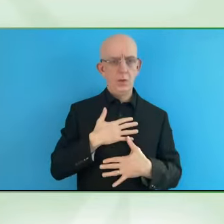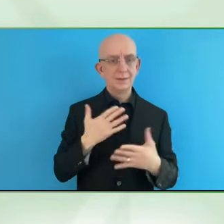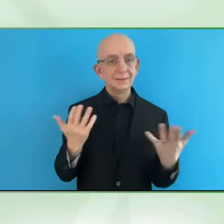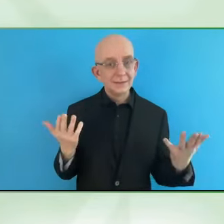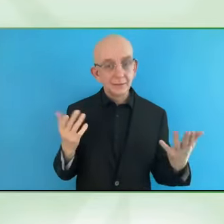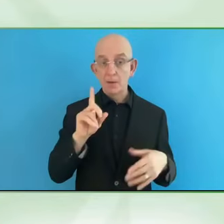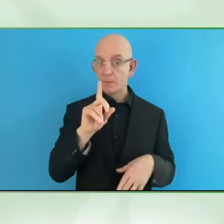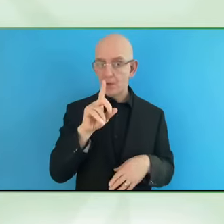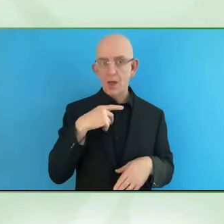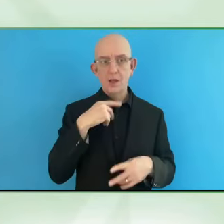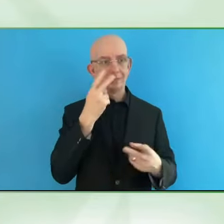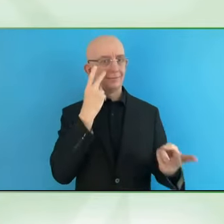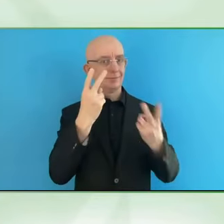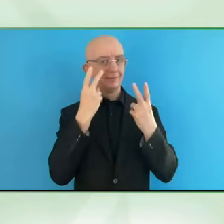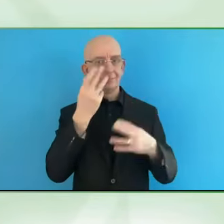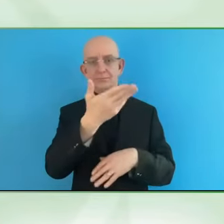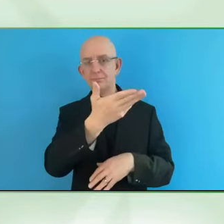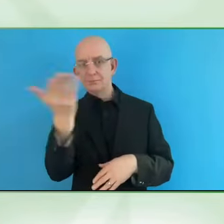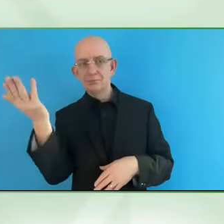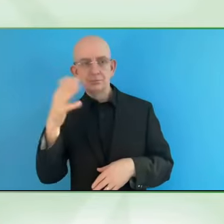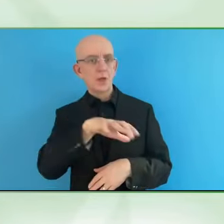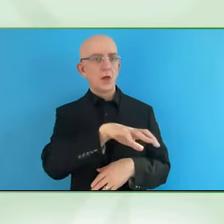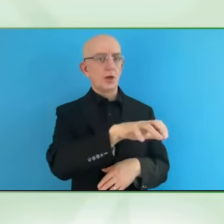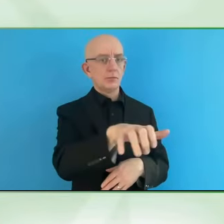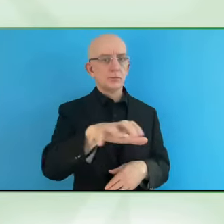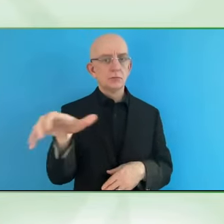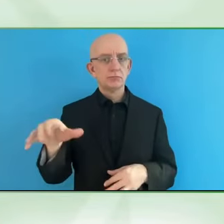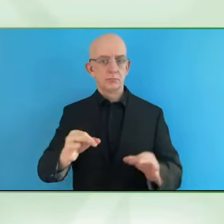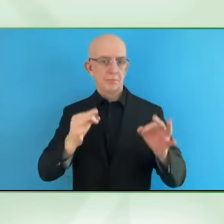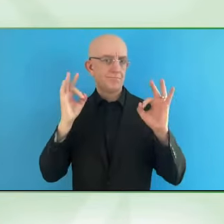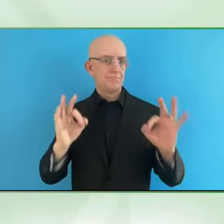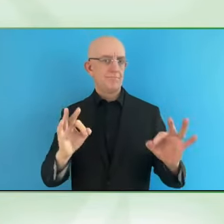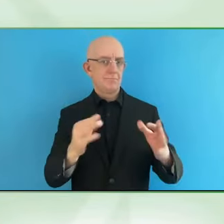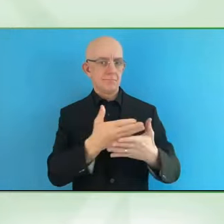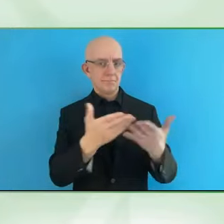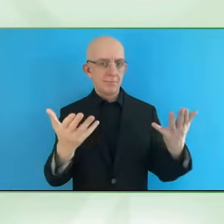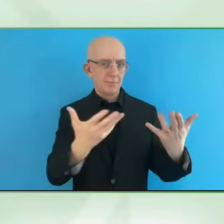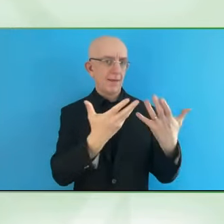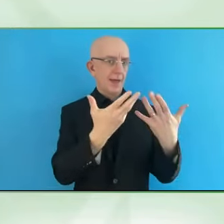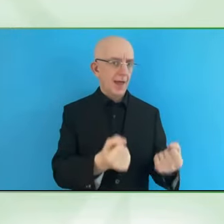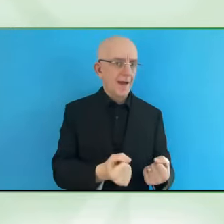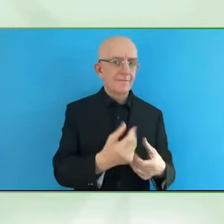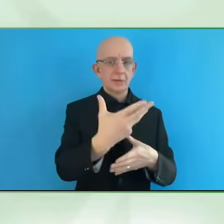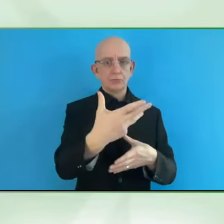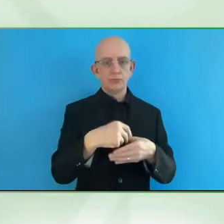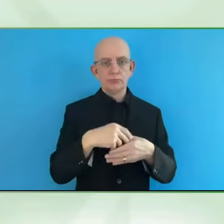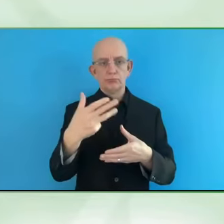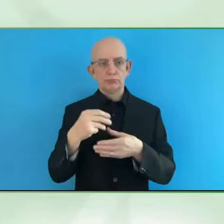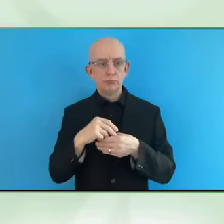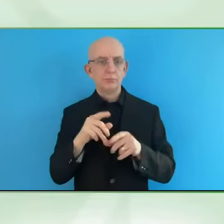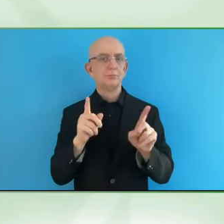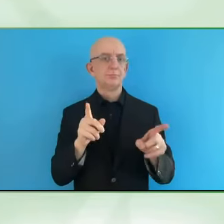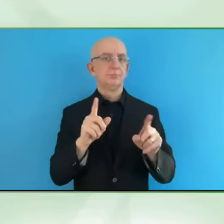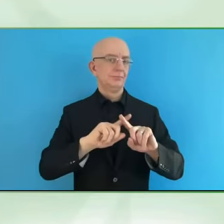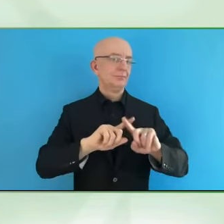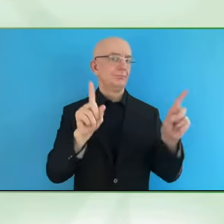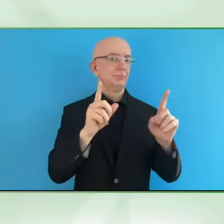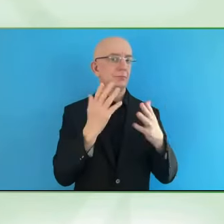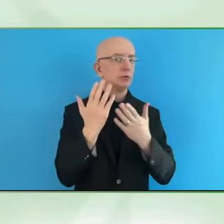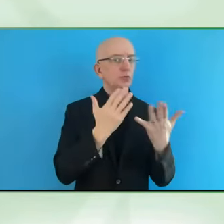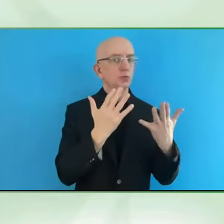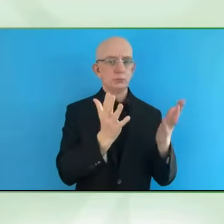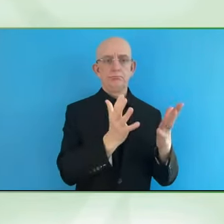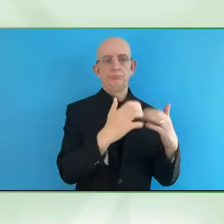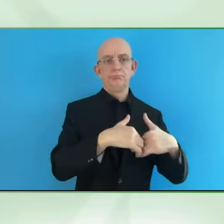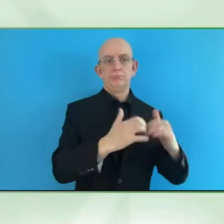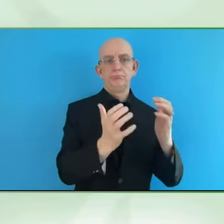Italy, the implementation of universal design for learning into the curriculum in Spain, or the work of Swedish experts to strengthen